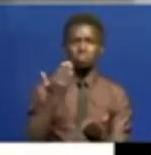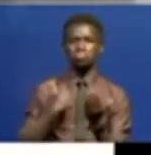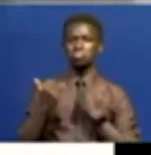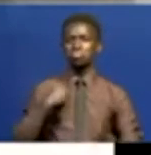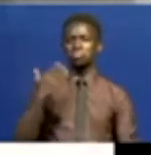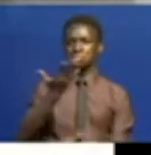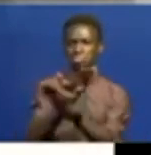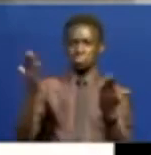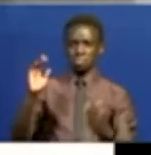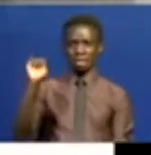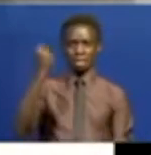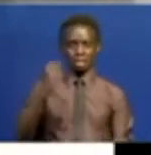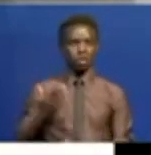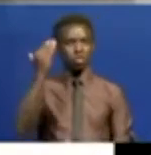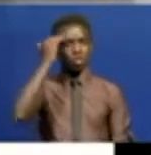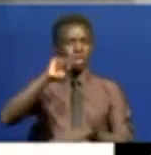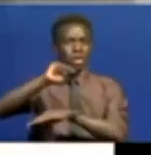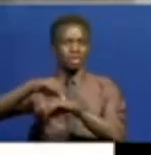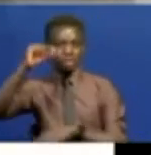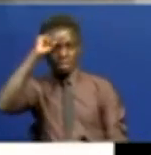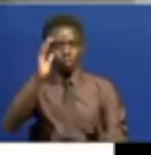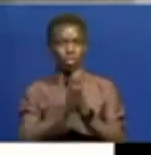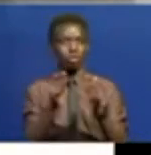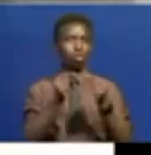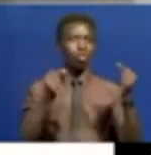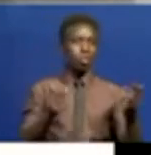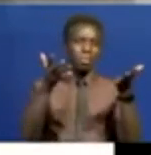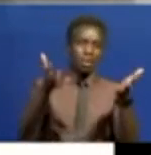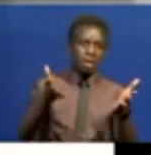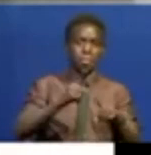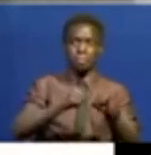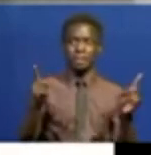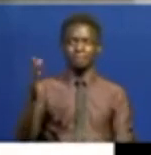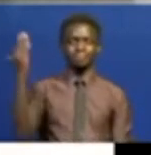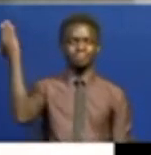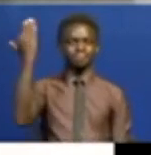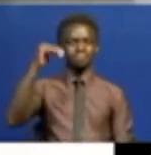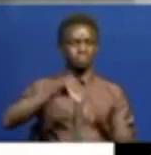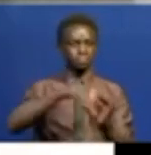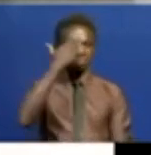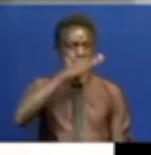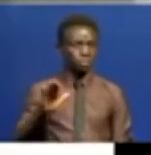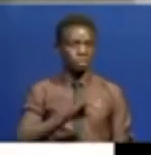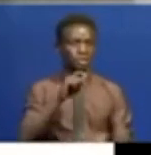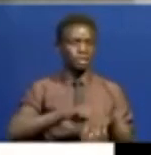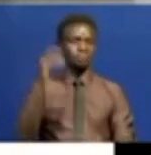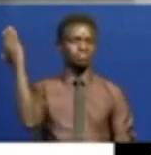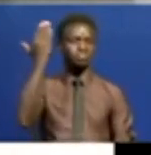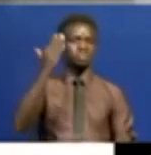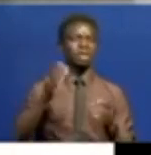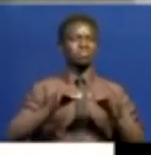national government and the opposition. The head of state, who spoke in Parliament during his maiden State of the Nation